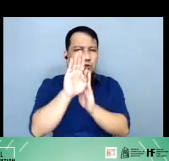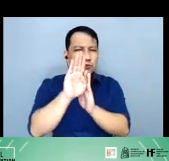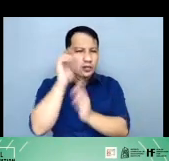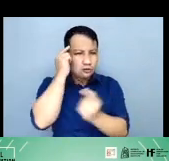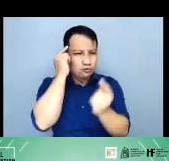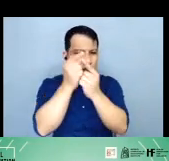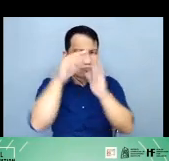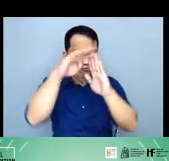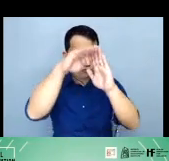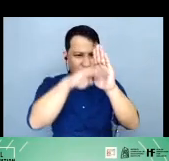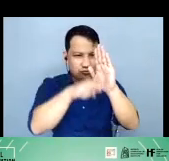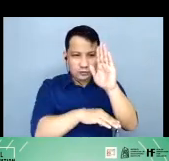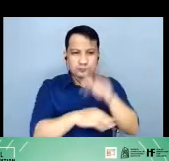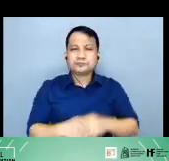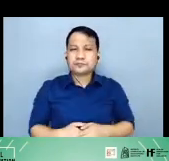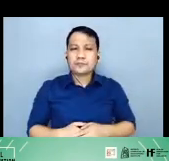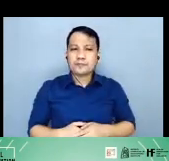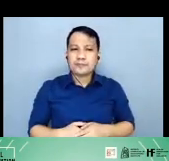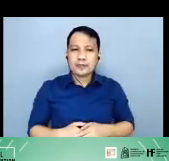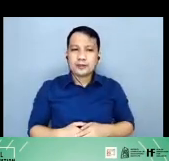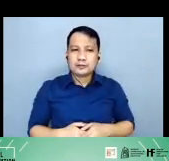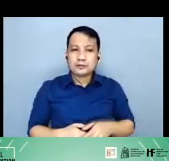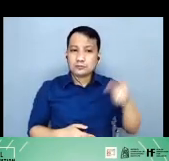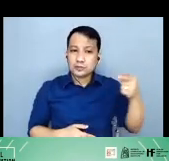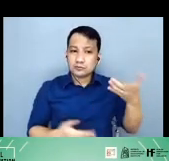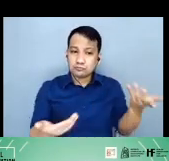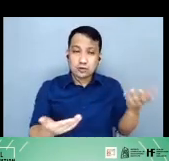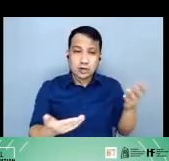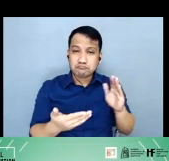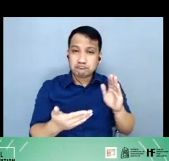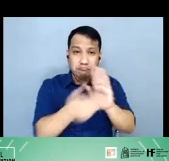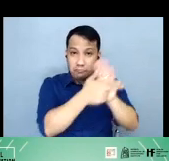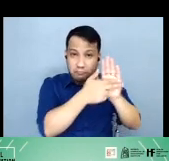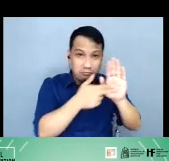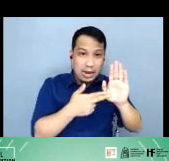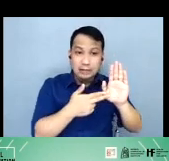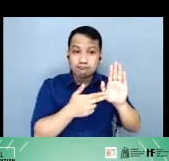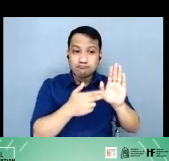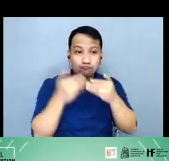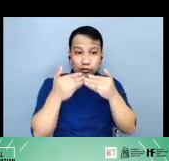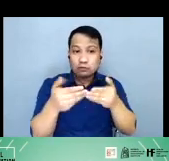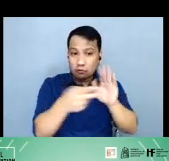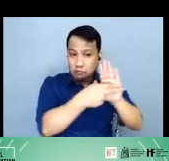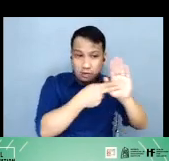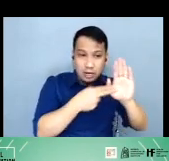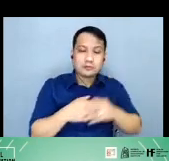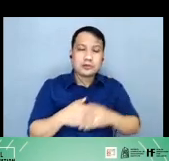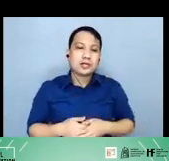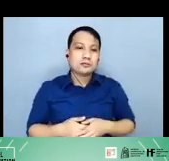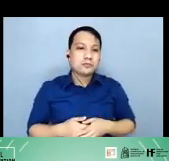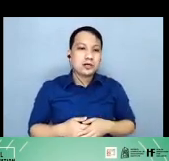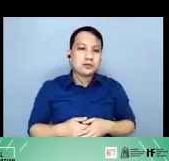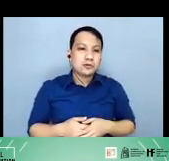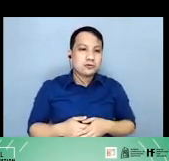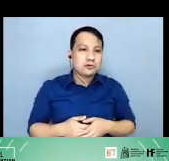frame our discussion on sustainability. Next, we're going to look at some of the brands that use these practices,